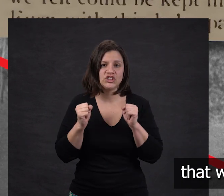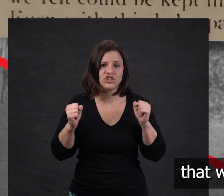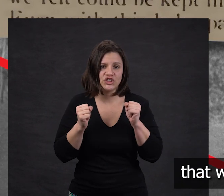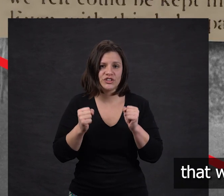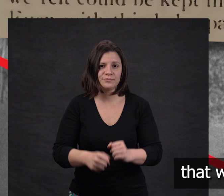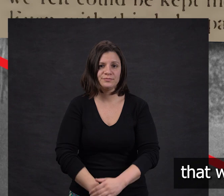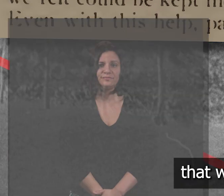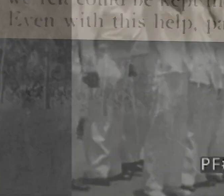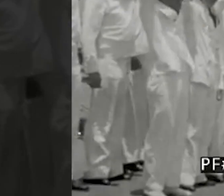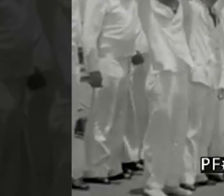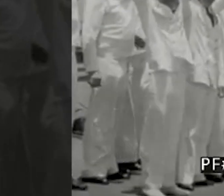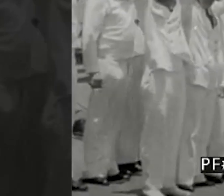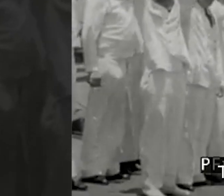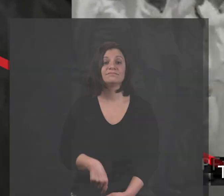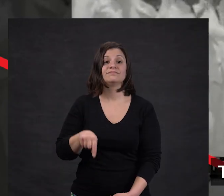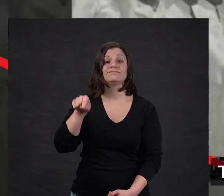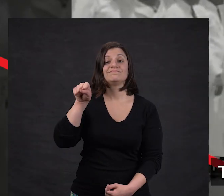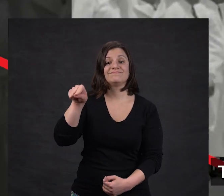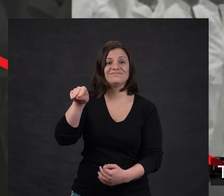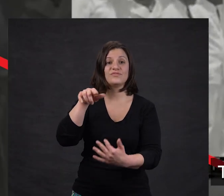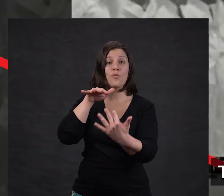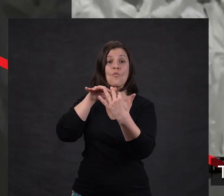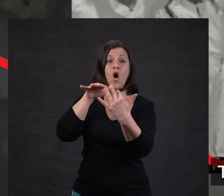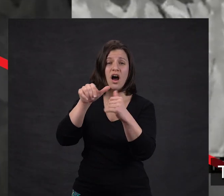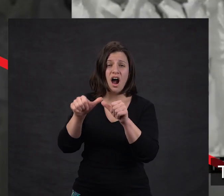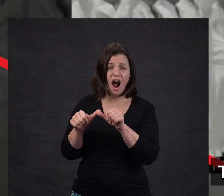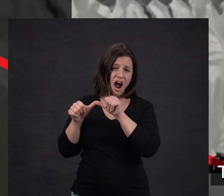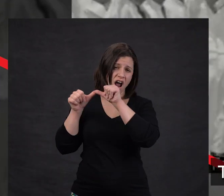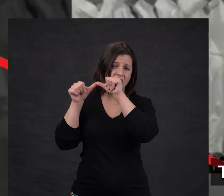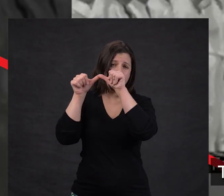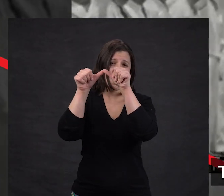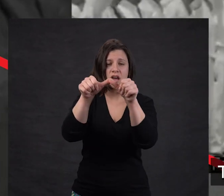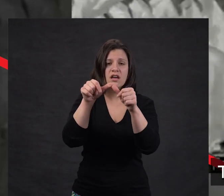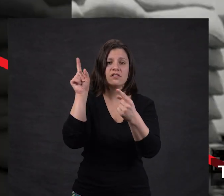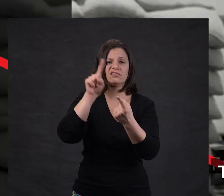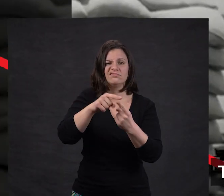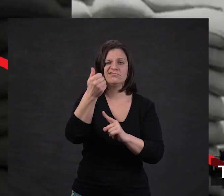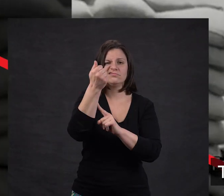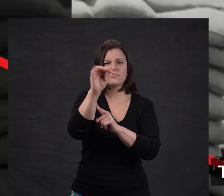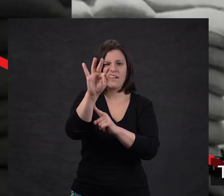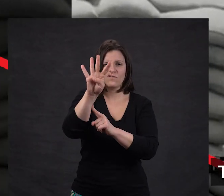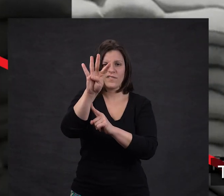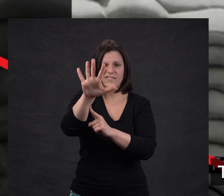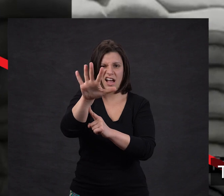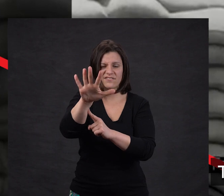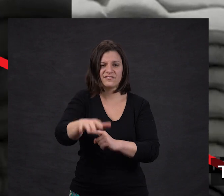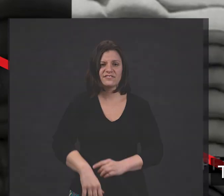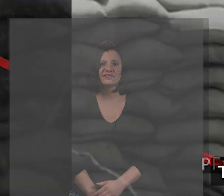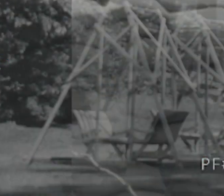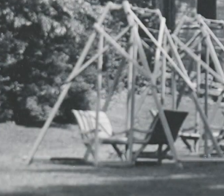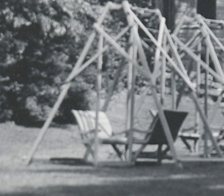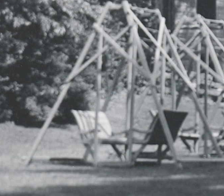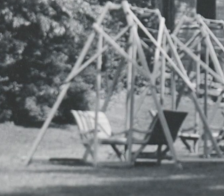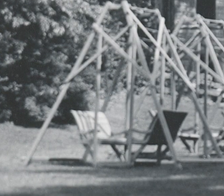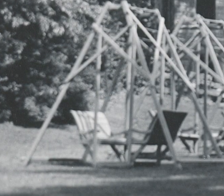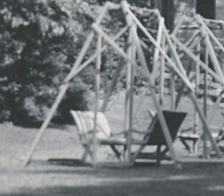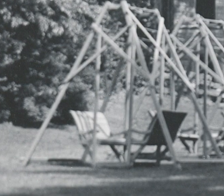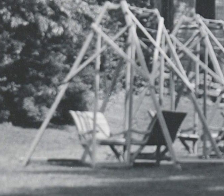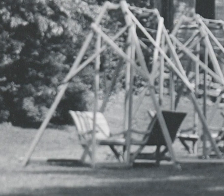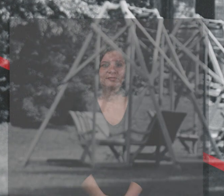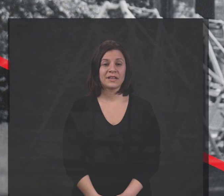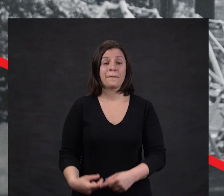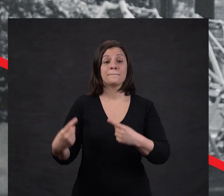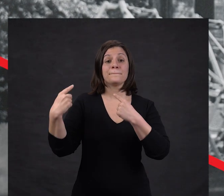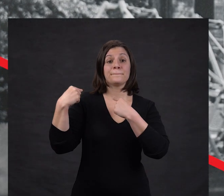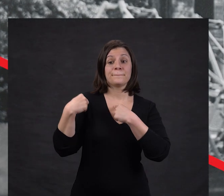Archival film, sailors waving and a ship. The war lasted until 1945. Photos of Girls' Hall, Argo Hall, and a